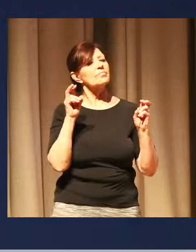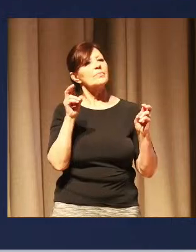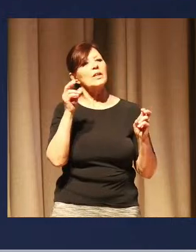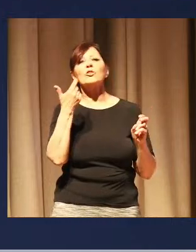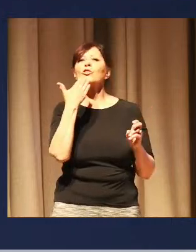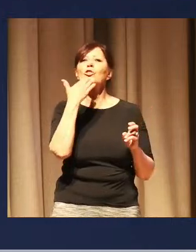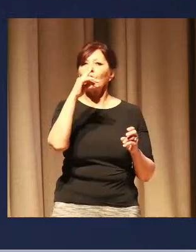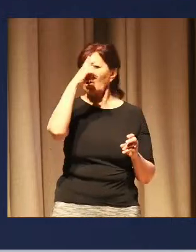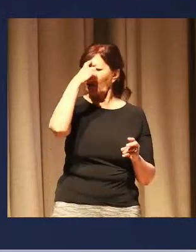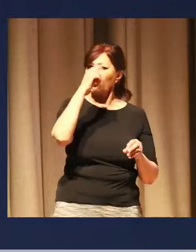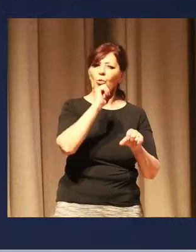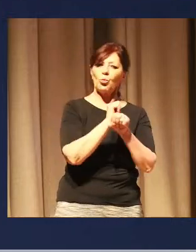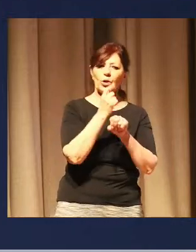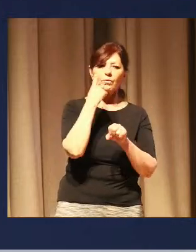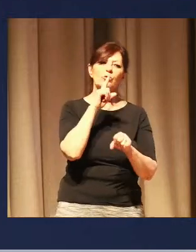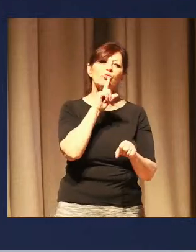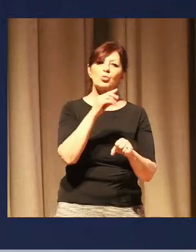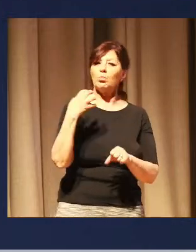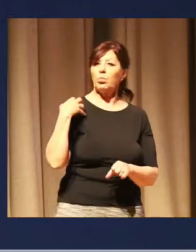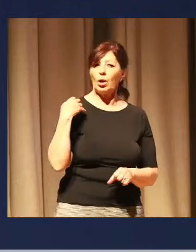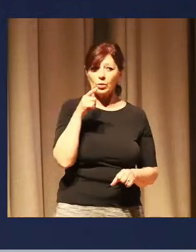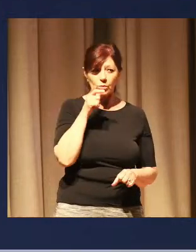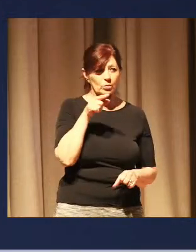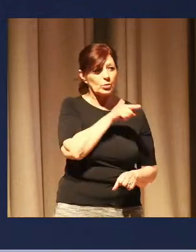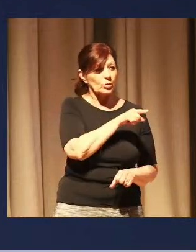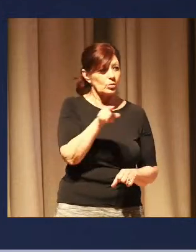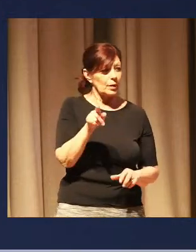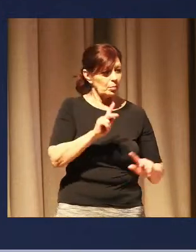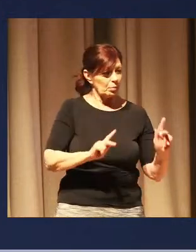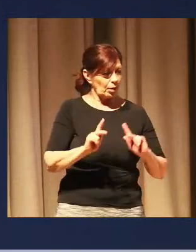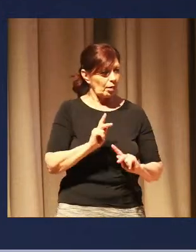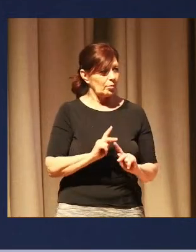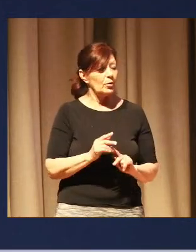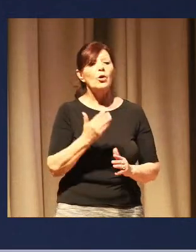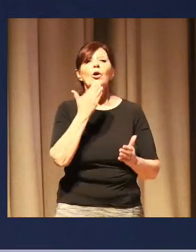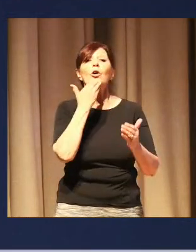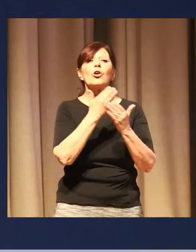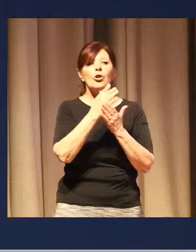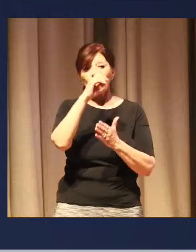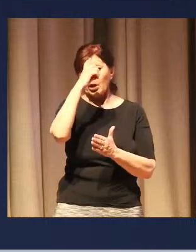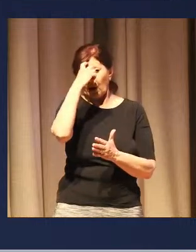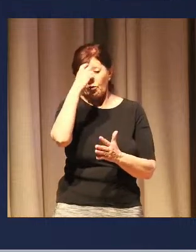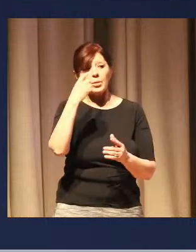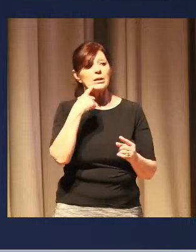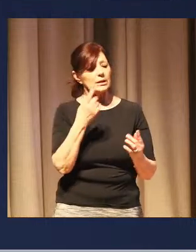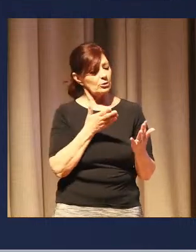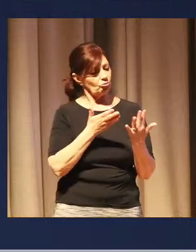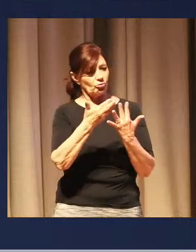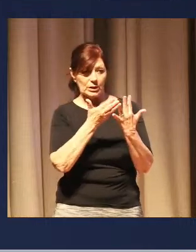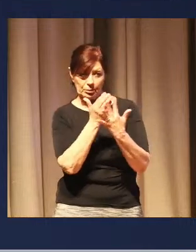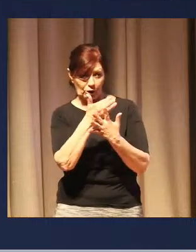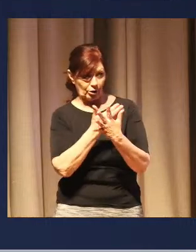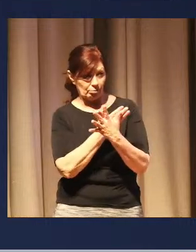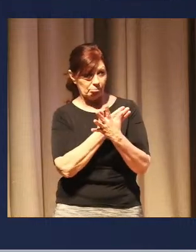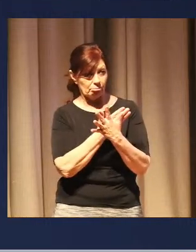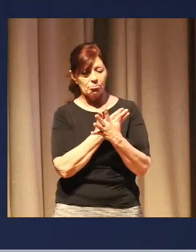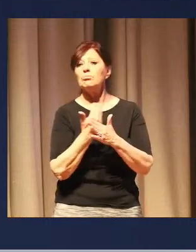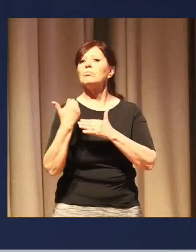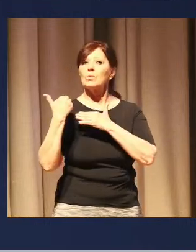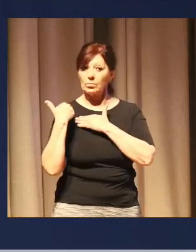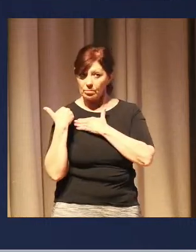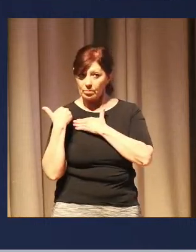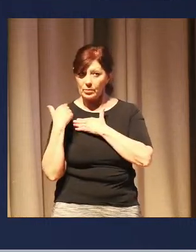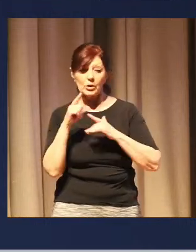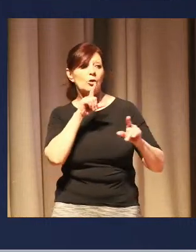good government working for its true bosses, the people. Good government is characterized by transparency, accountability,